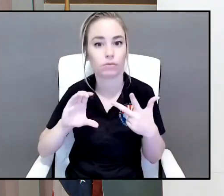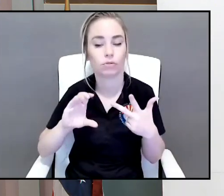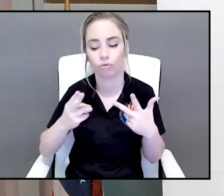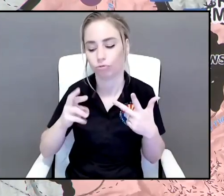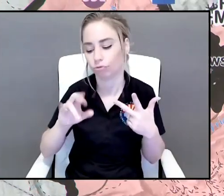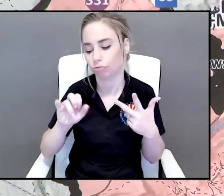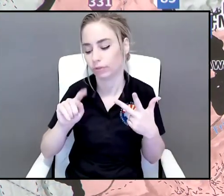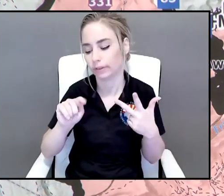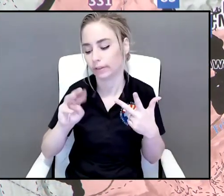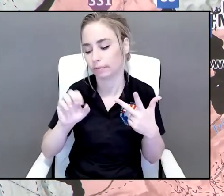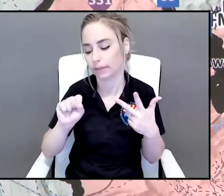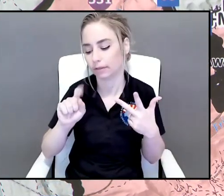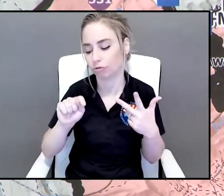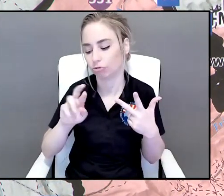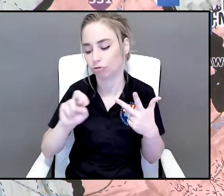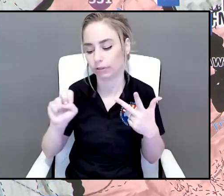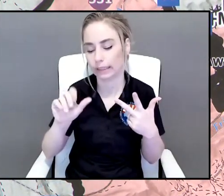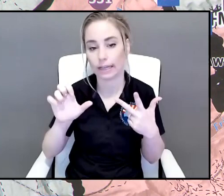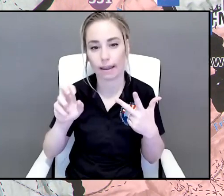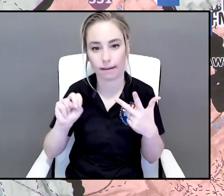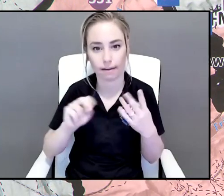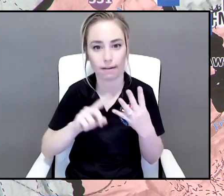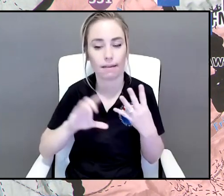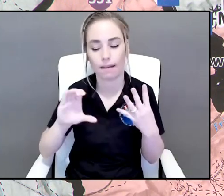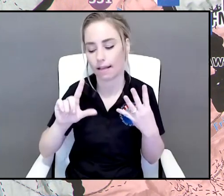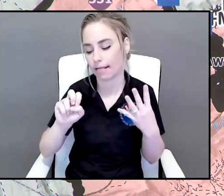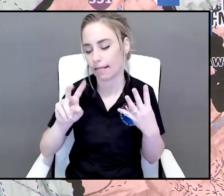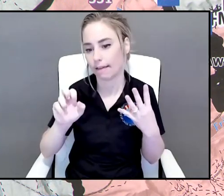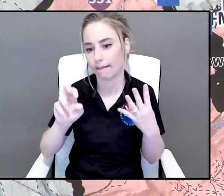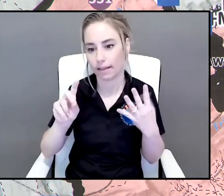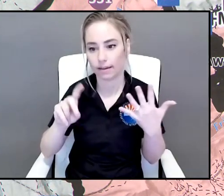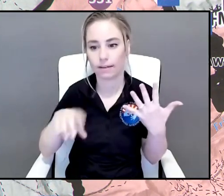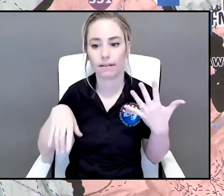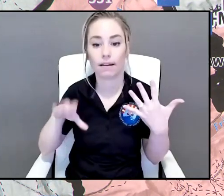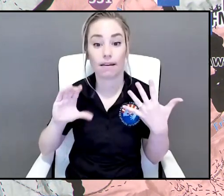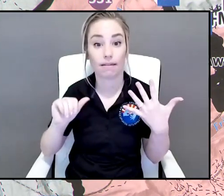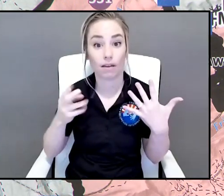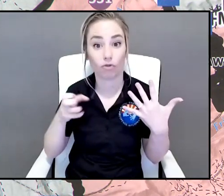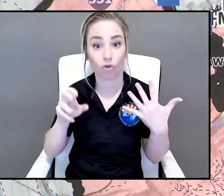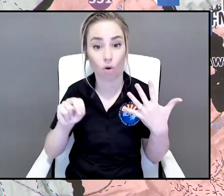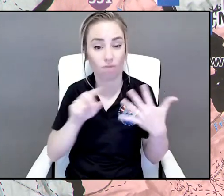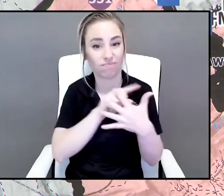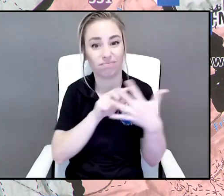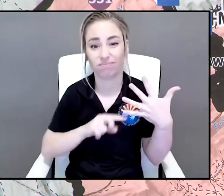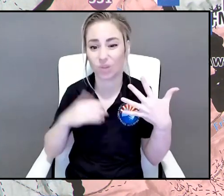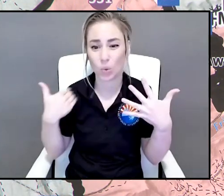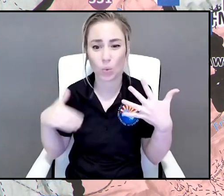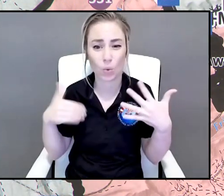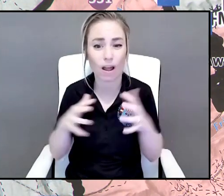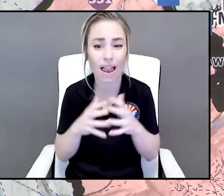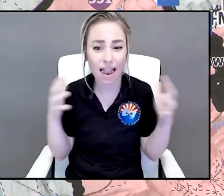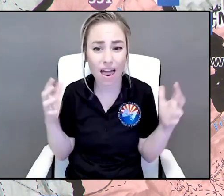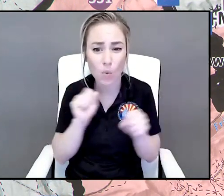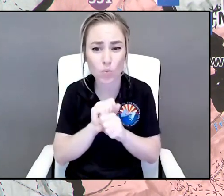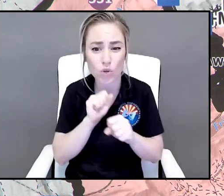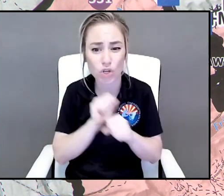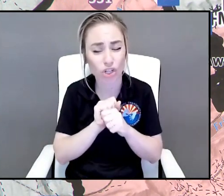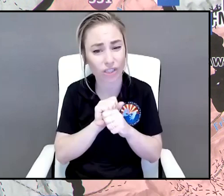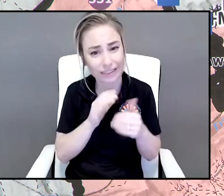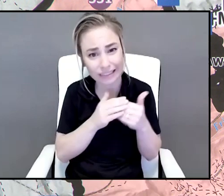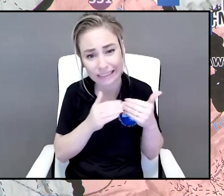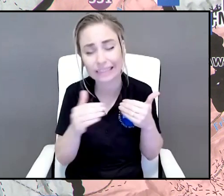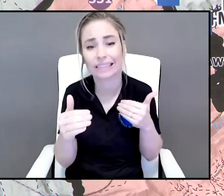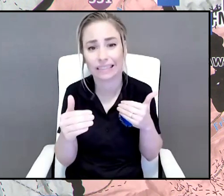Cleveland and Cachone, all of those towns have a lot of work. We